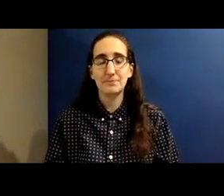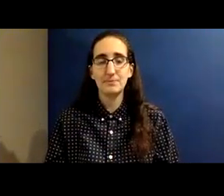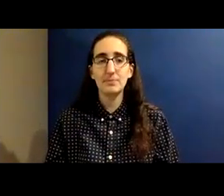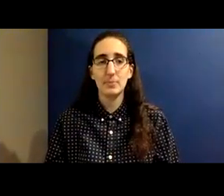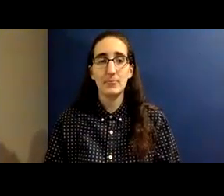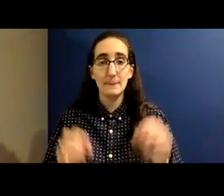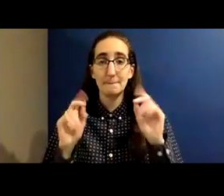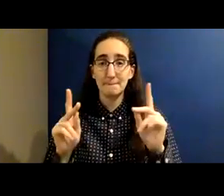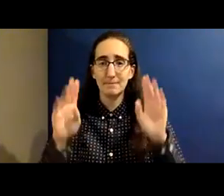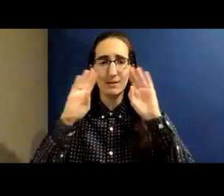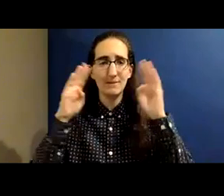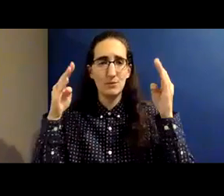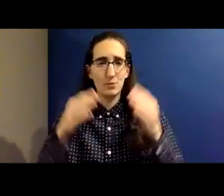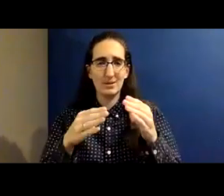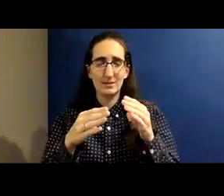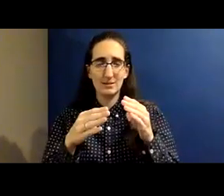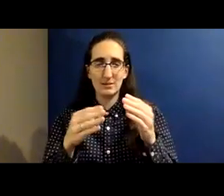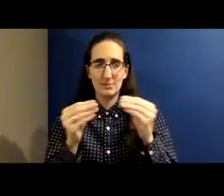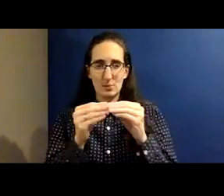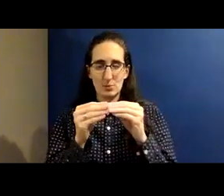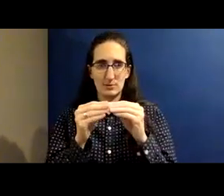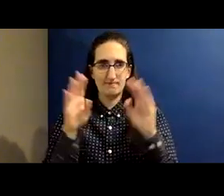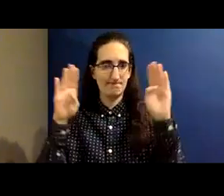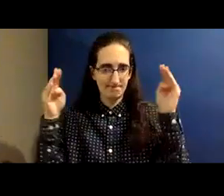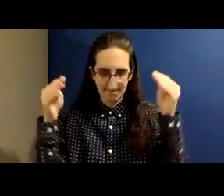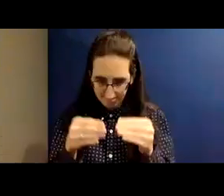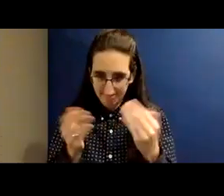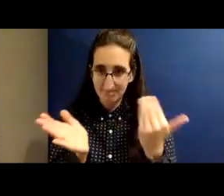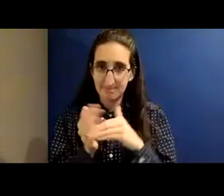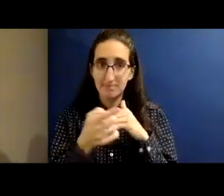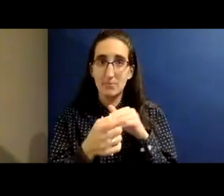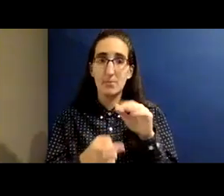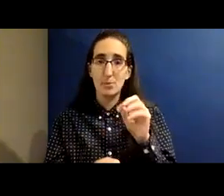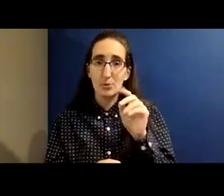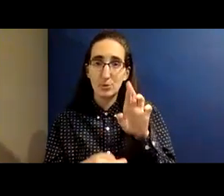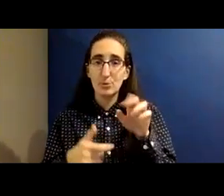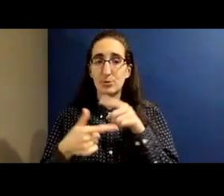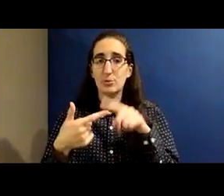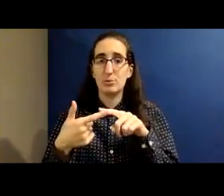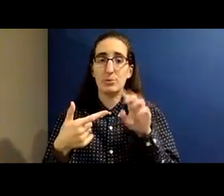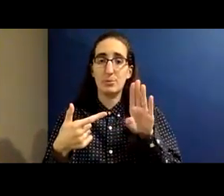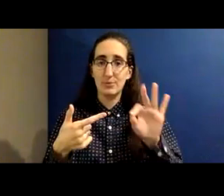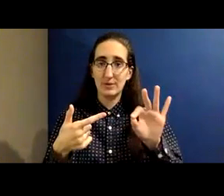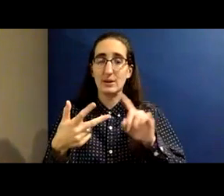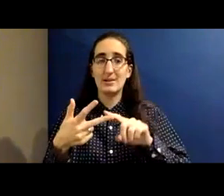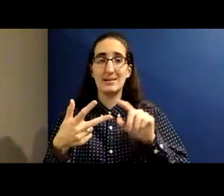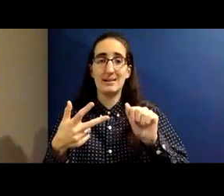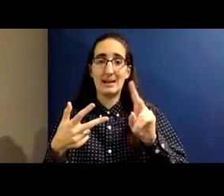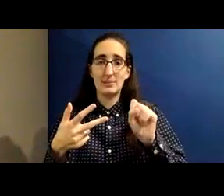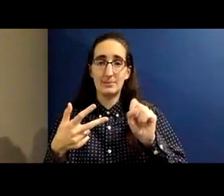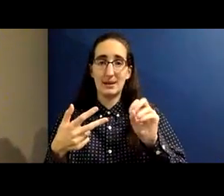All right, so focusing in even a little bit more on Boulder, Broomfield, and Adams County, I looked at the data